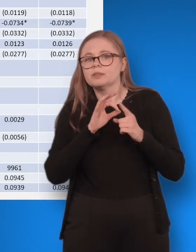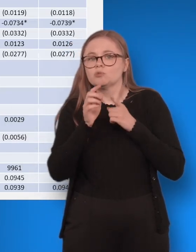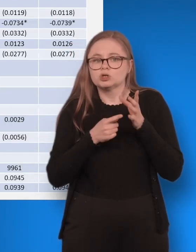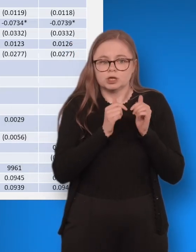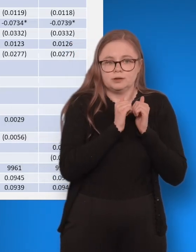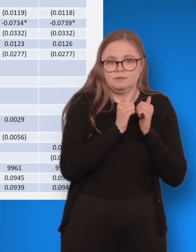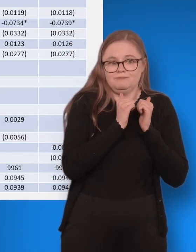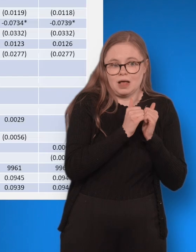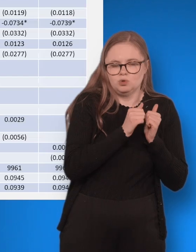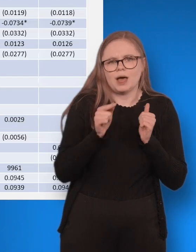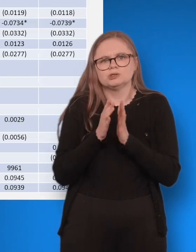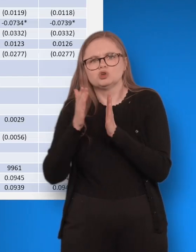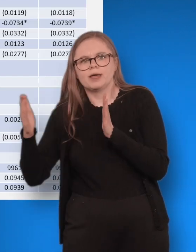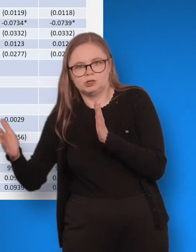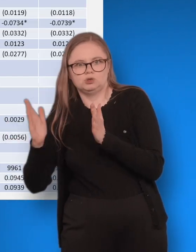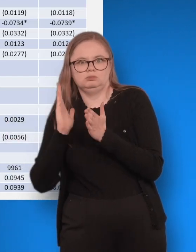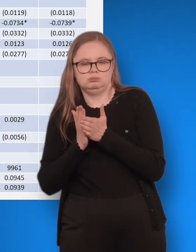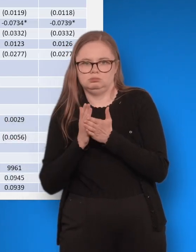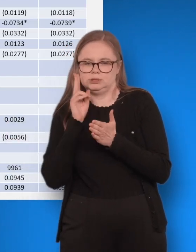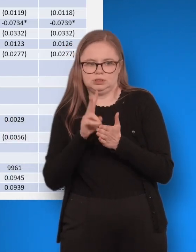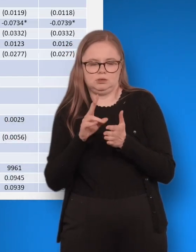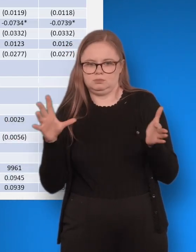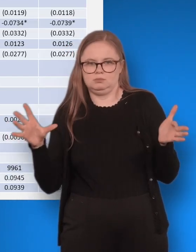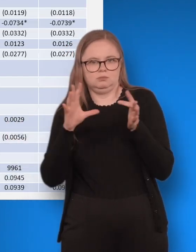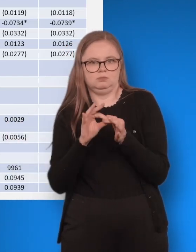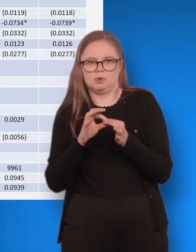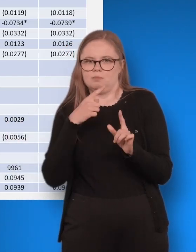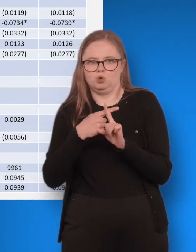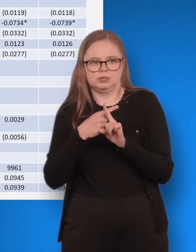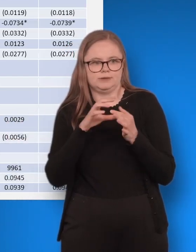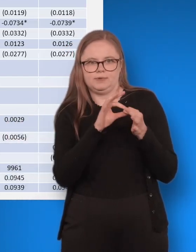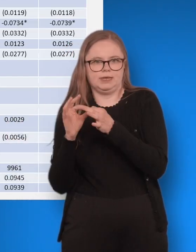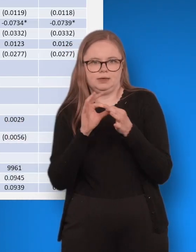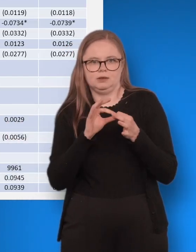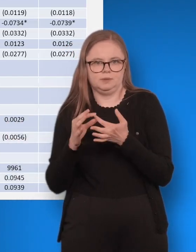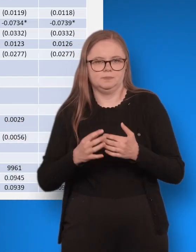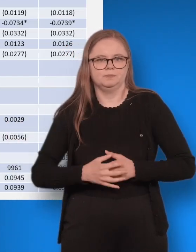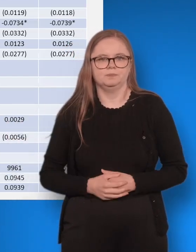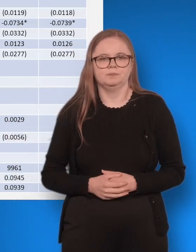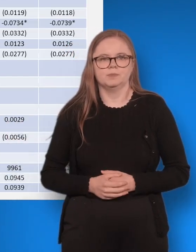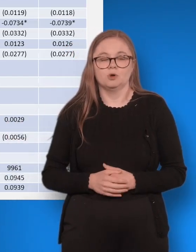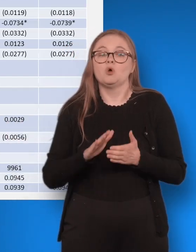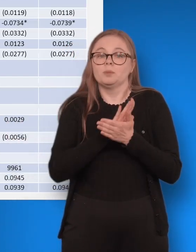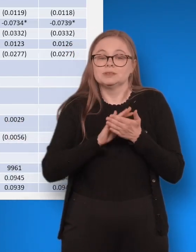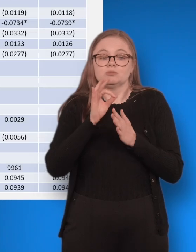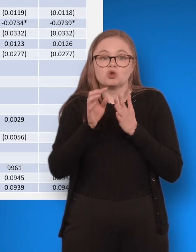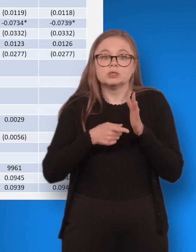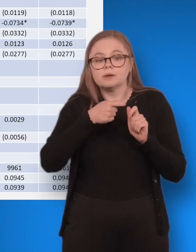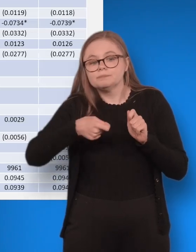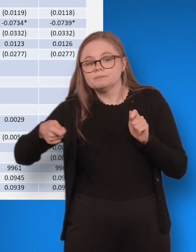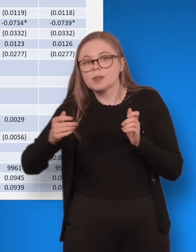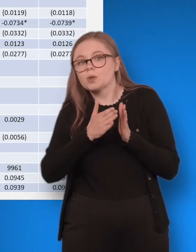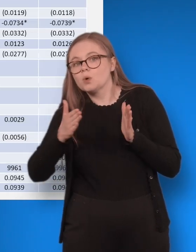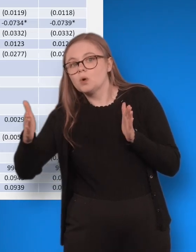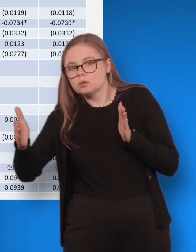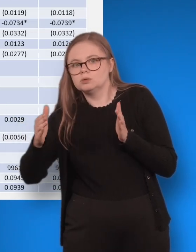duration are consistently showing positive and significant results. So longer projects with more